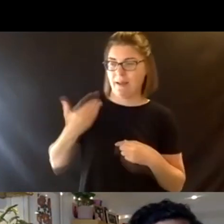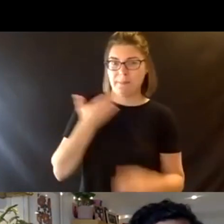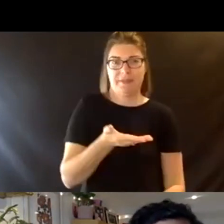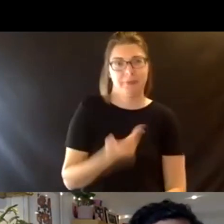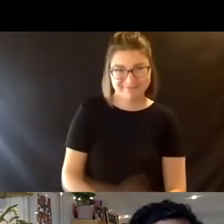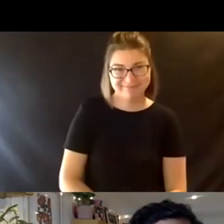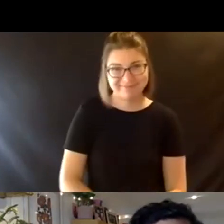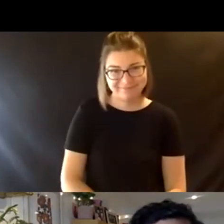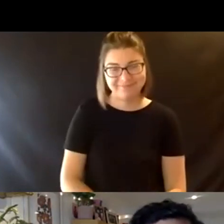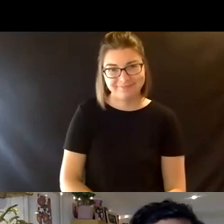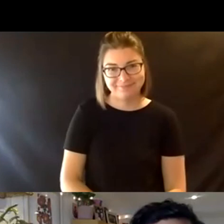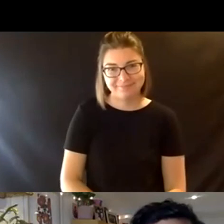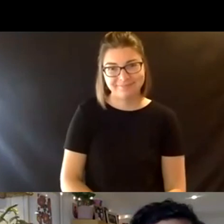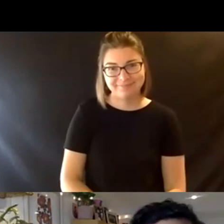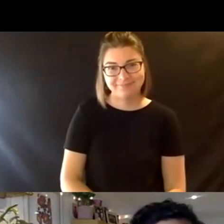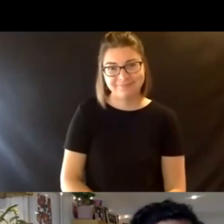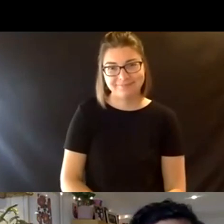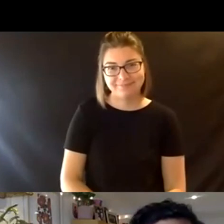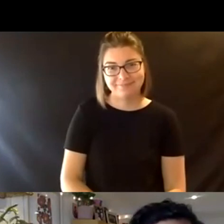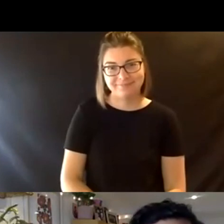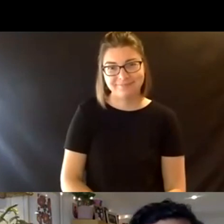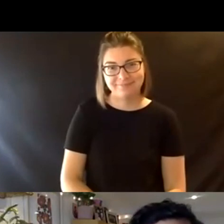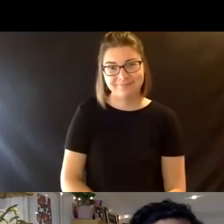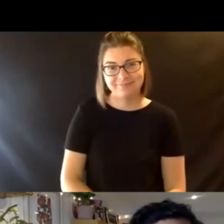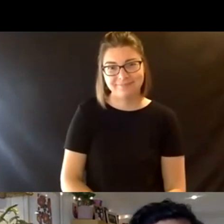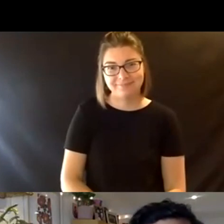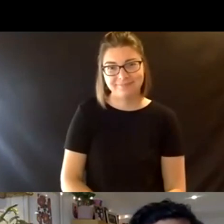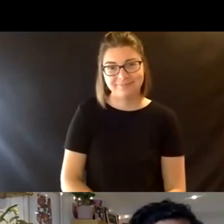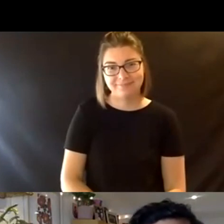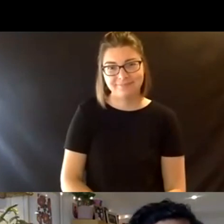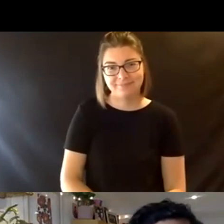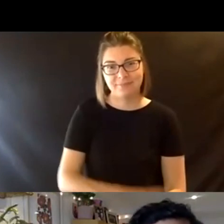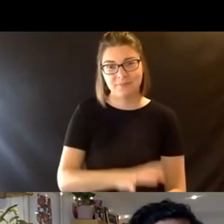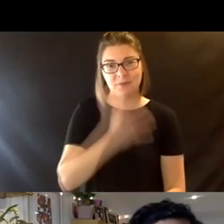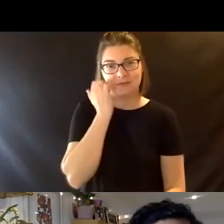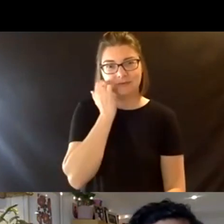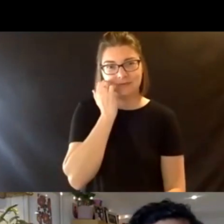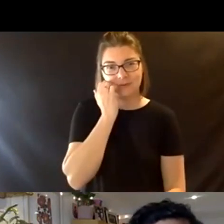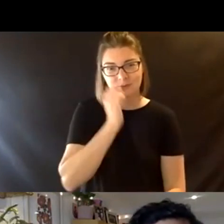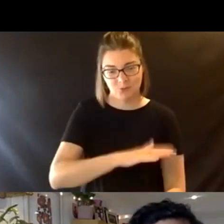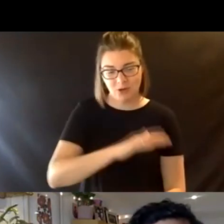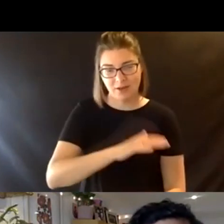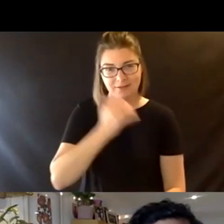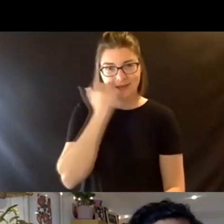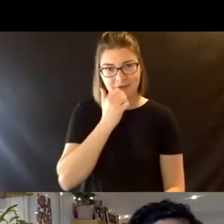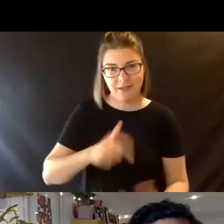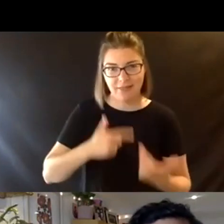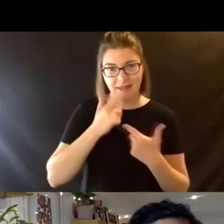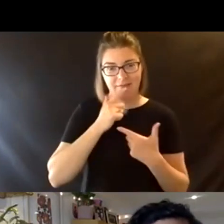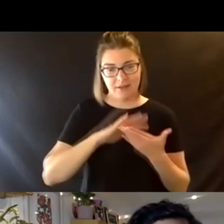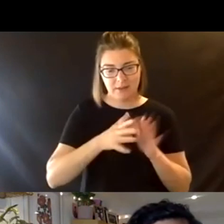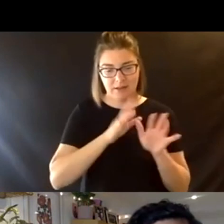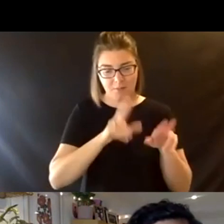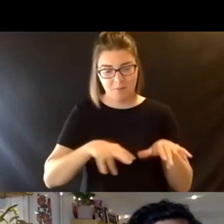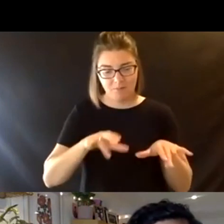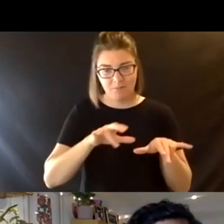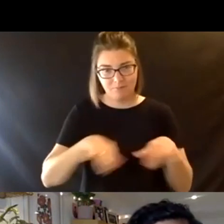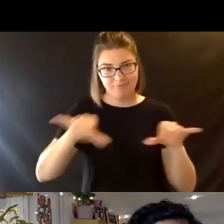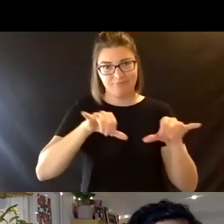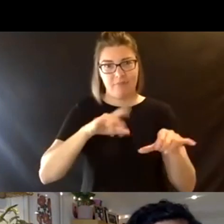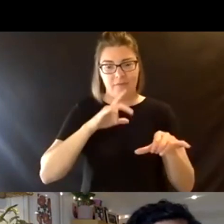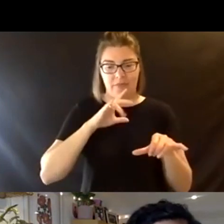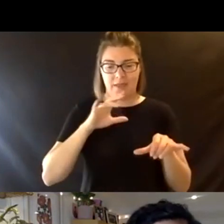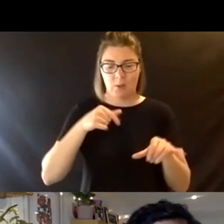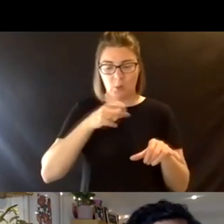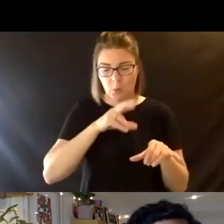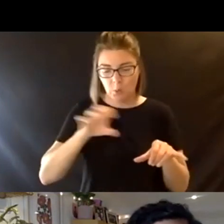can sort of fill your child's day-to-day life up with as normalizing queerness and femininity as much